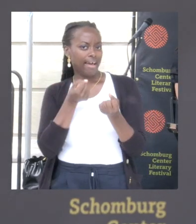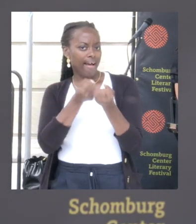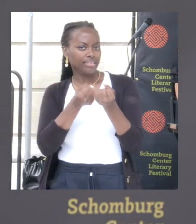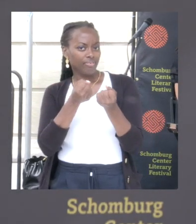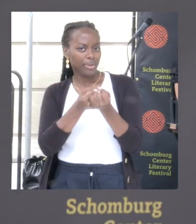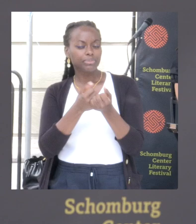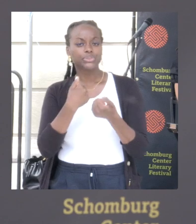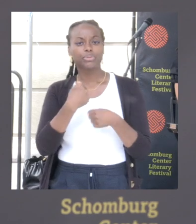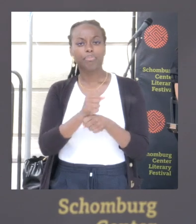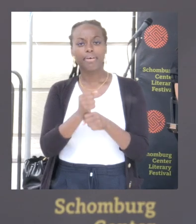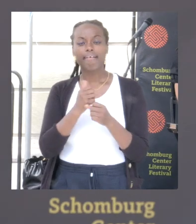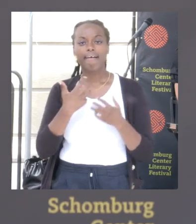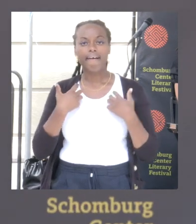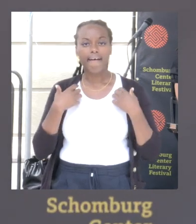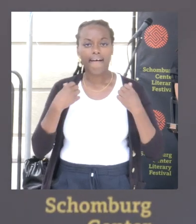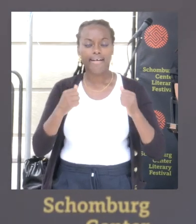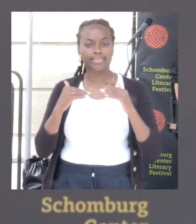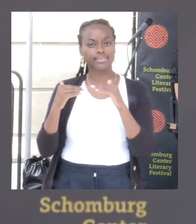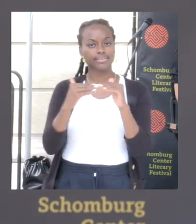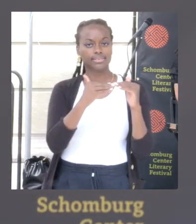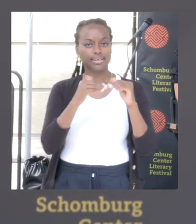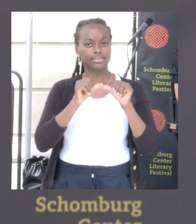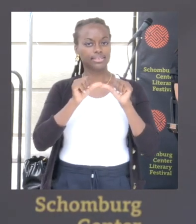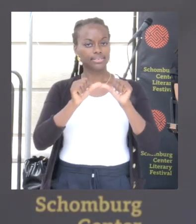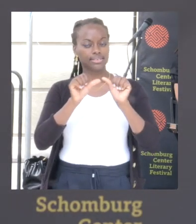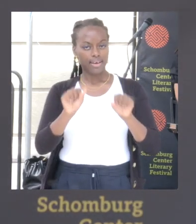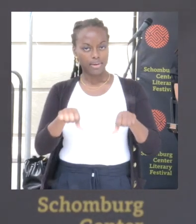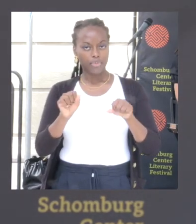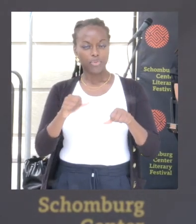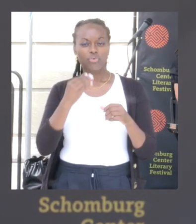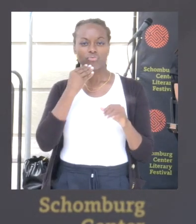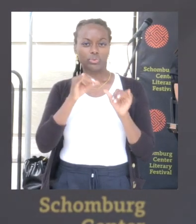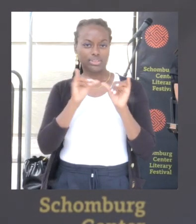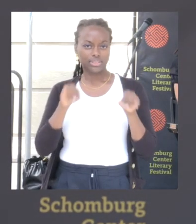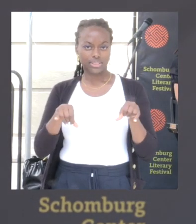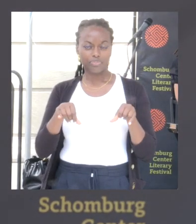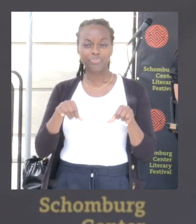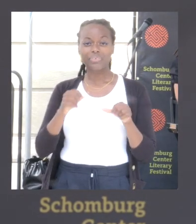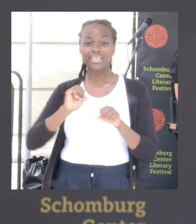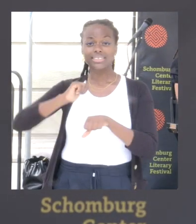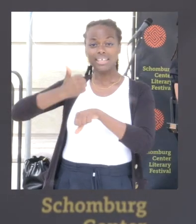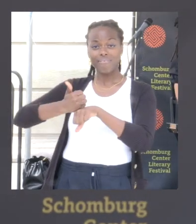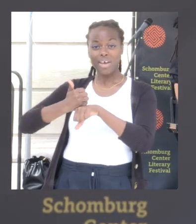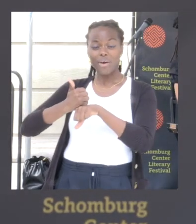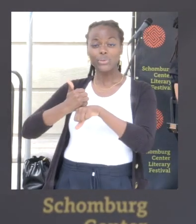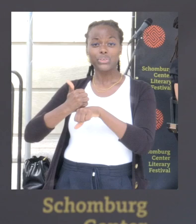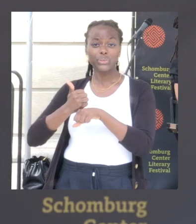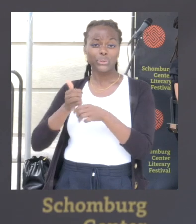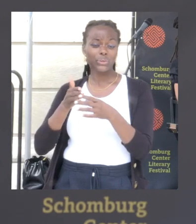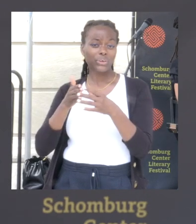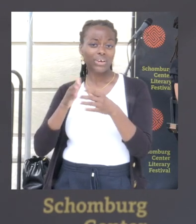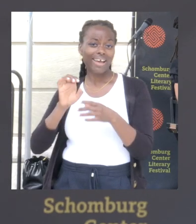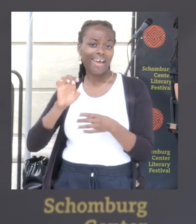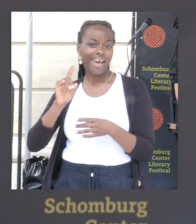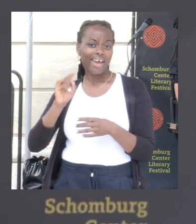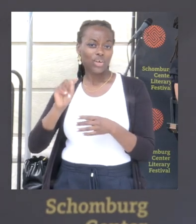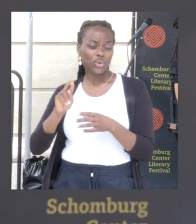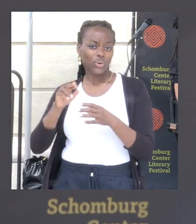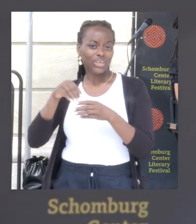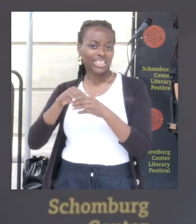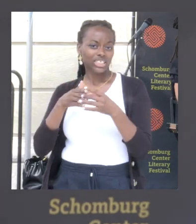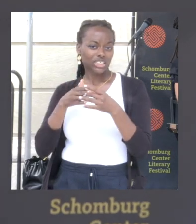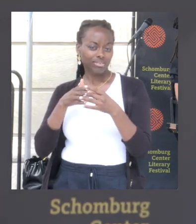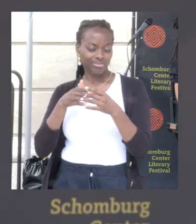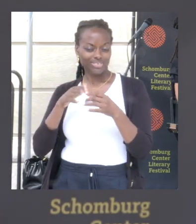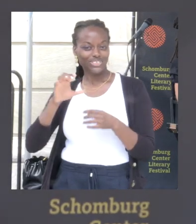founder and editor-in-chief of Four Color Books, an imprint of Penguin Random House and 10 Speed Press, which I look forward to hearing more about